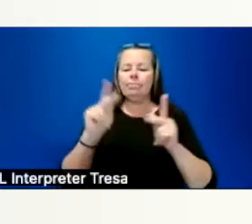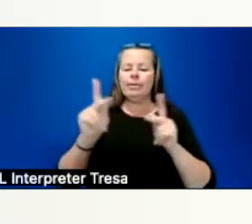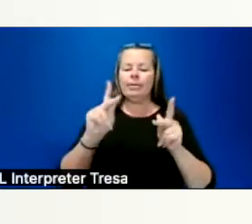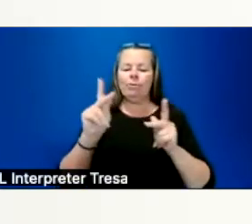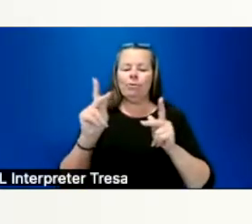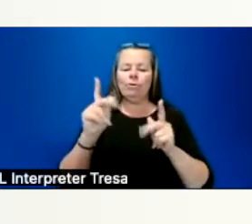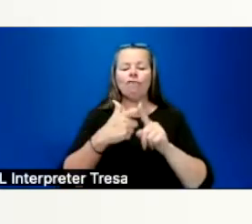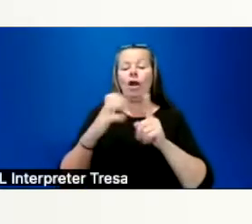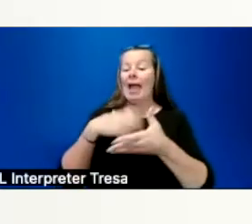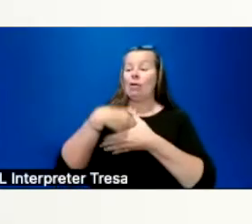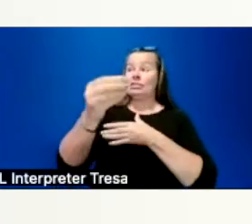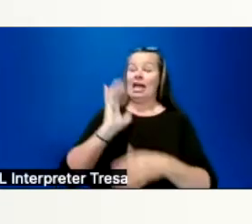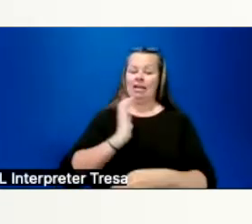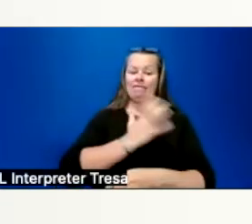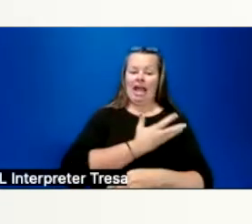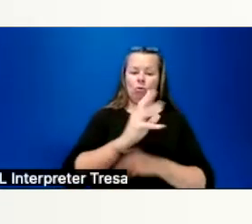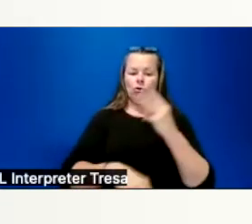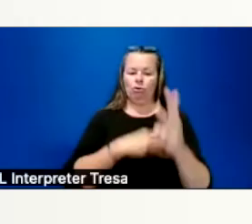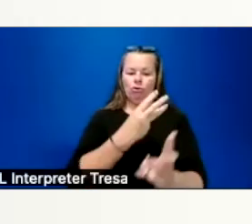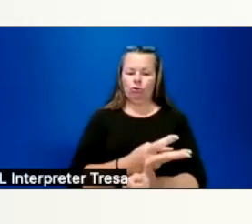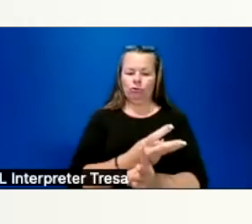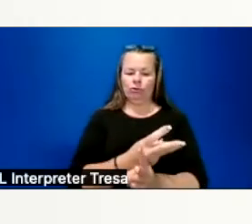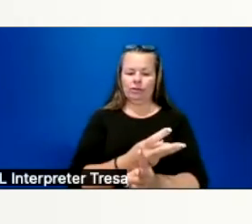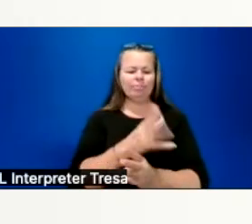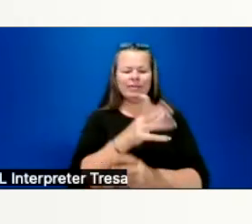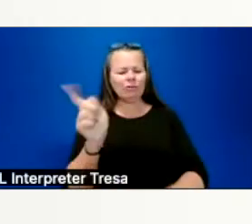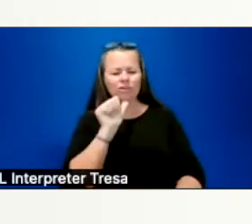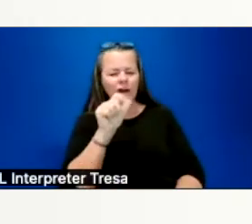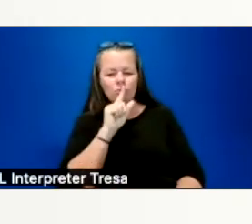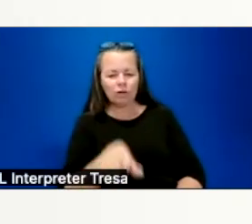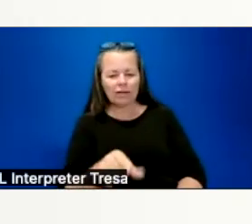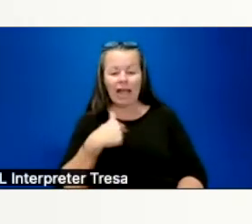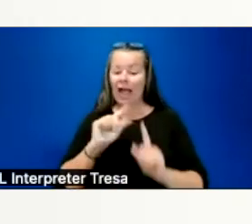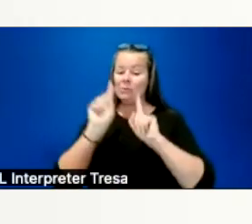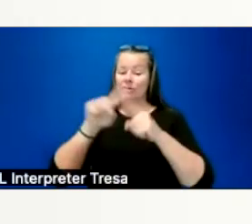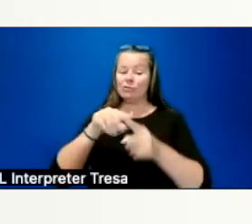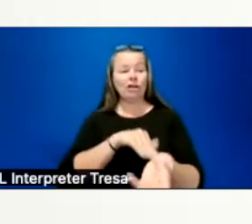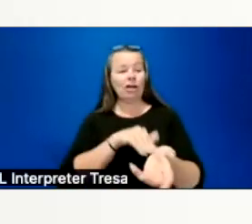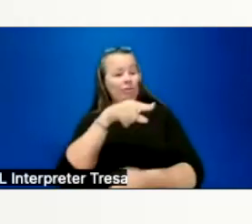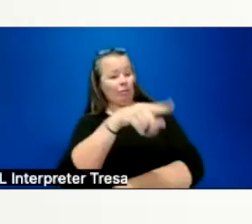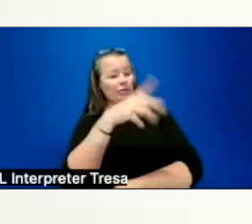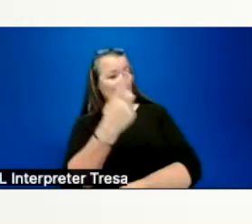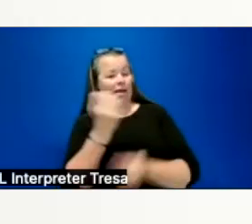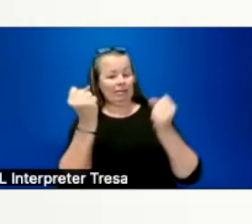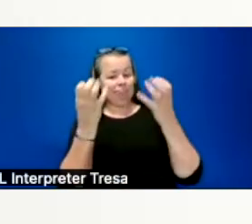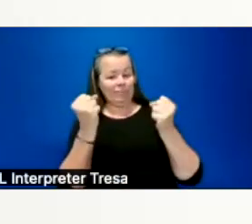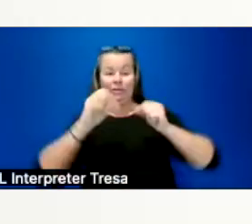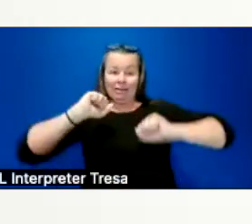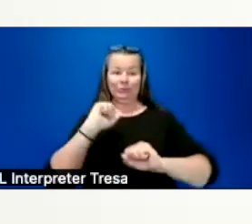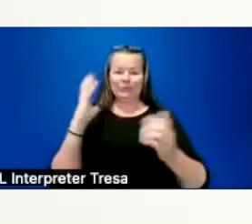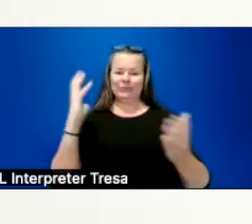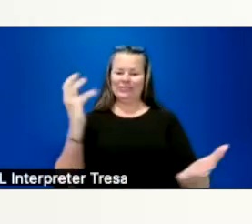not. I went to the doctor and then there was someone signing. I was super excited. I was like, this is my chance now to sign something.